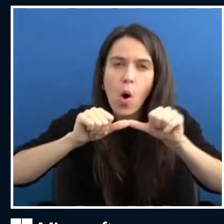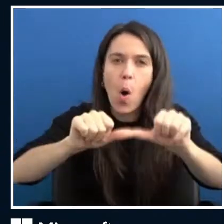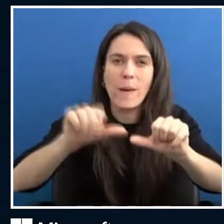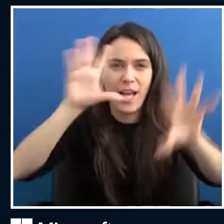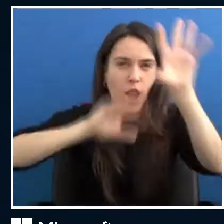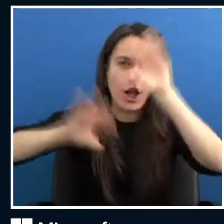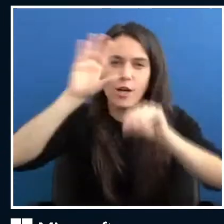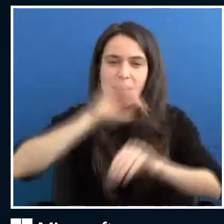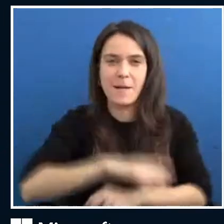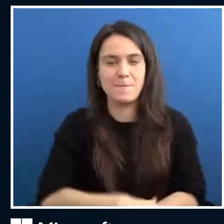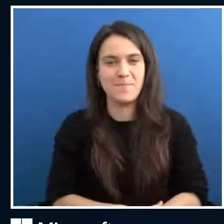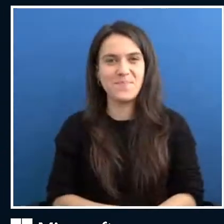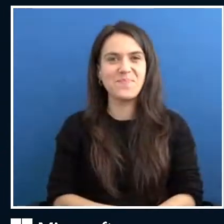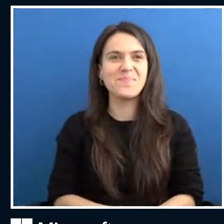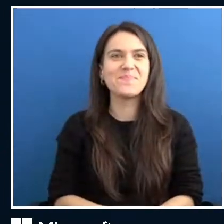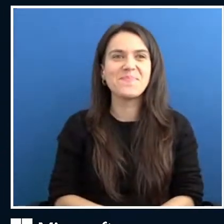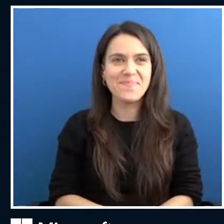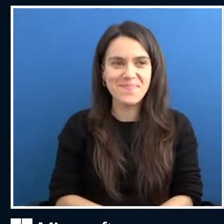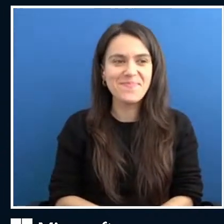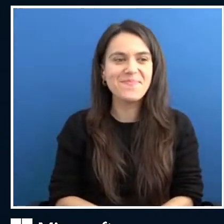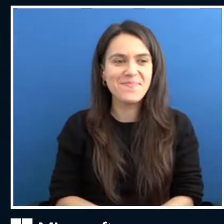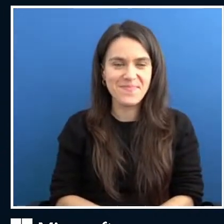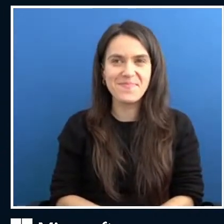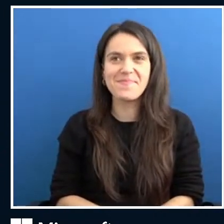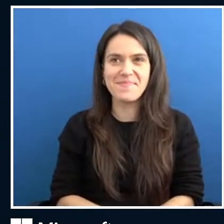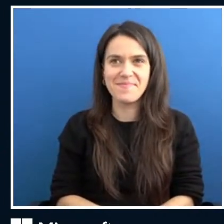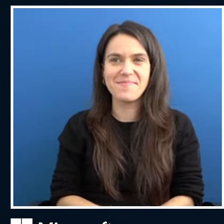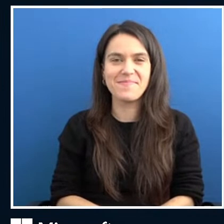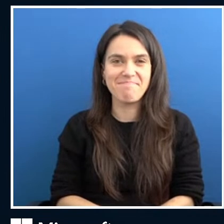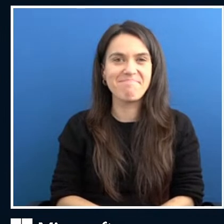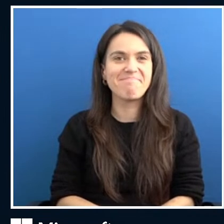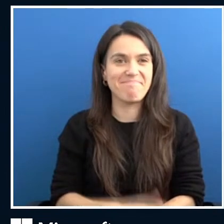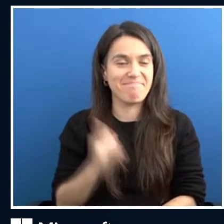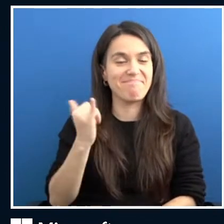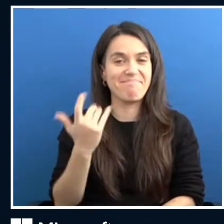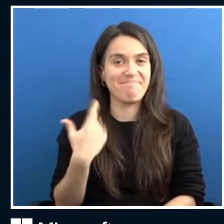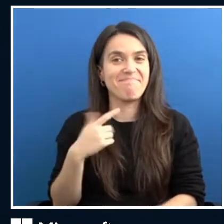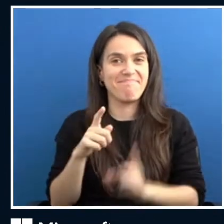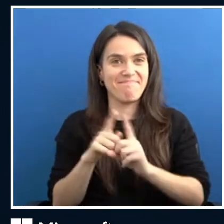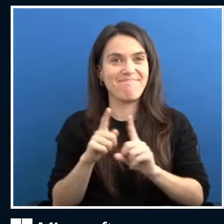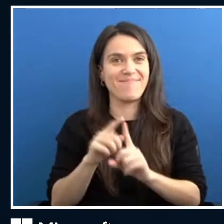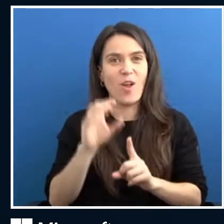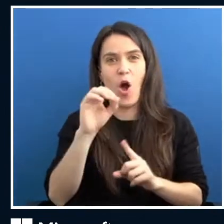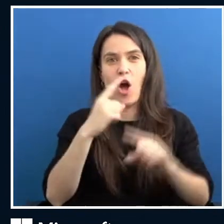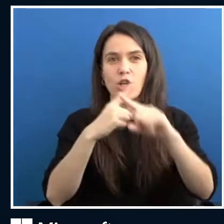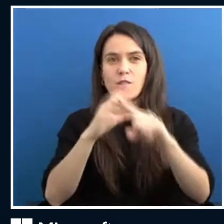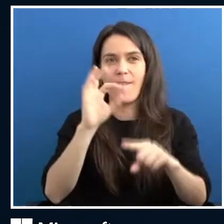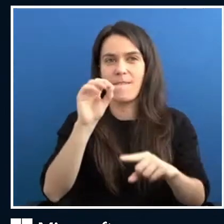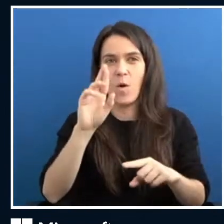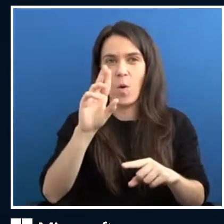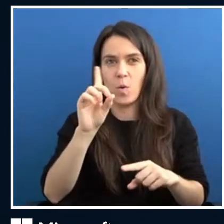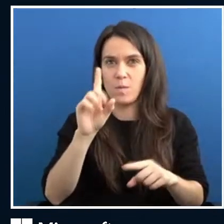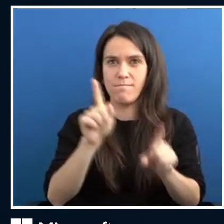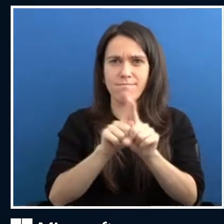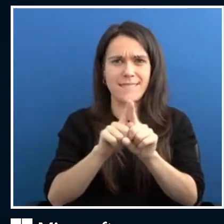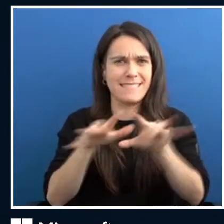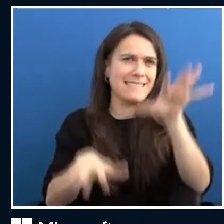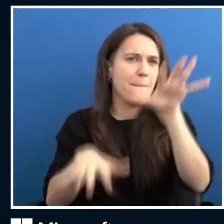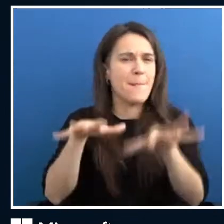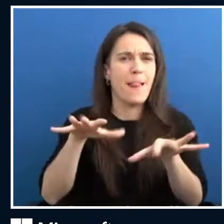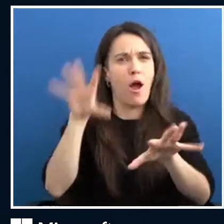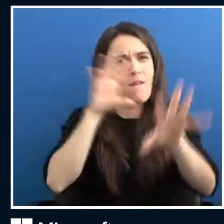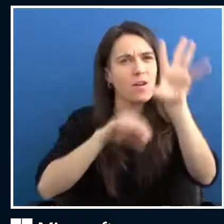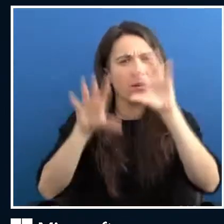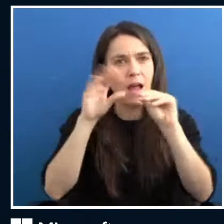really brings us again back to what the work we've been doing with Oxford and AGIT around Microsoft Learn, so we've been actually including Microsoft